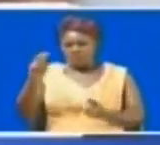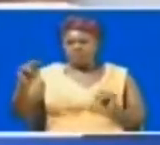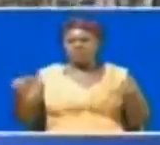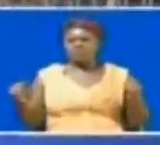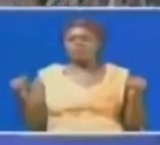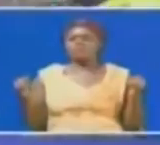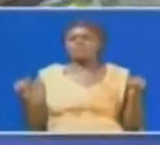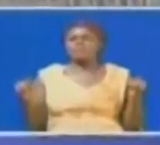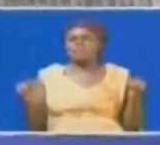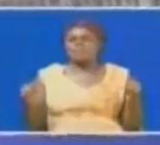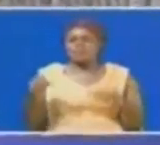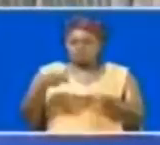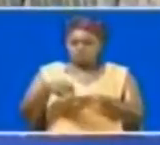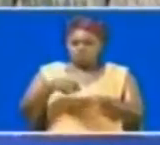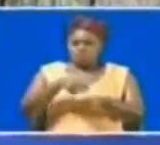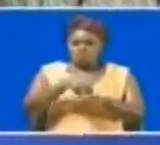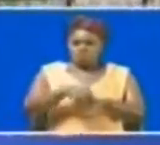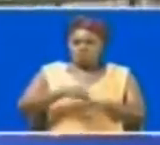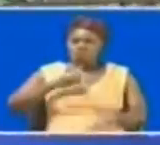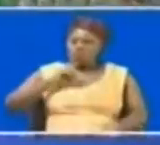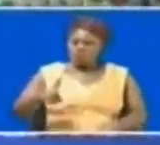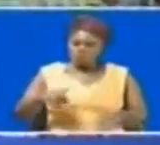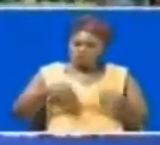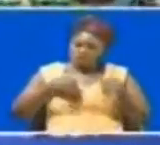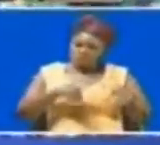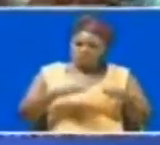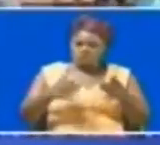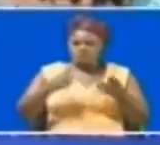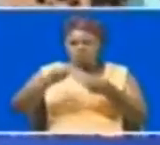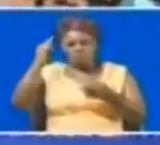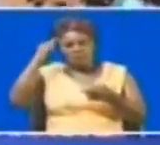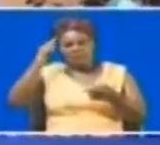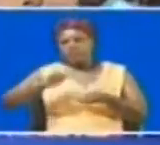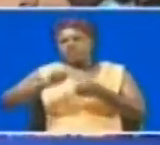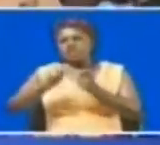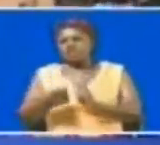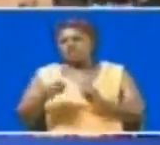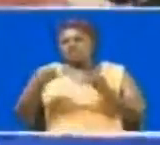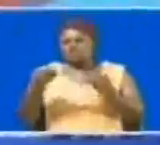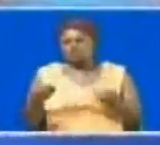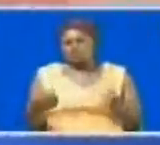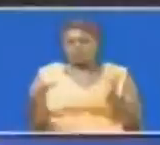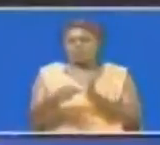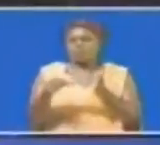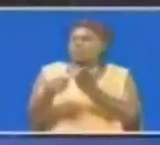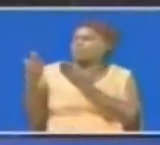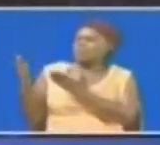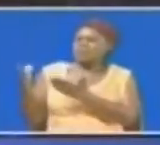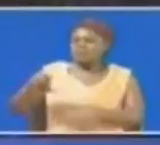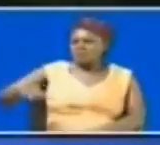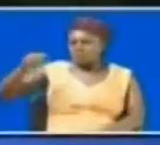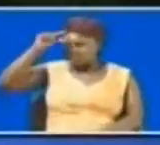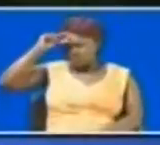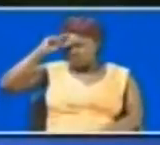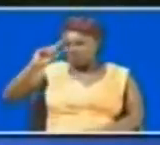News. Is Sonko sticking to his directive, or has he changed his approach in dealing with the Chandarana case? What the county